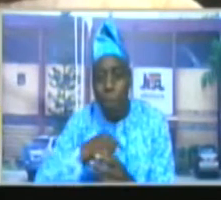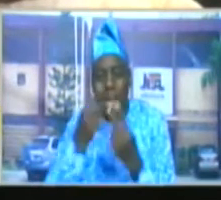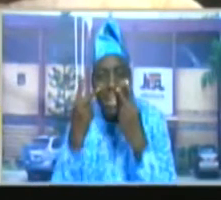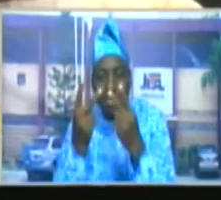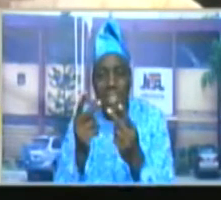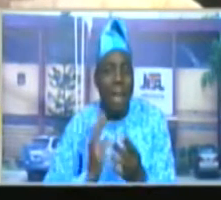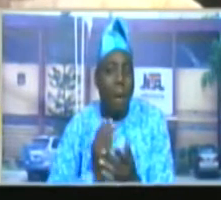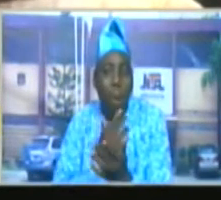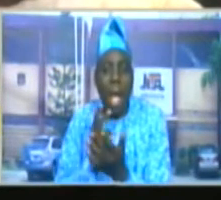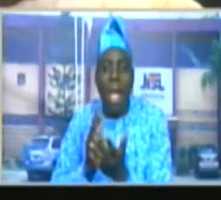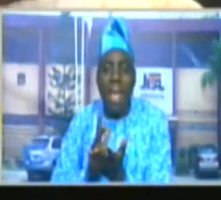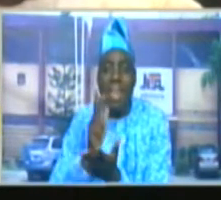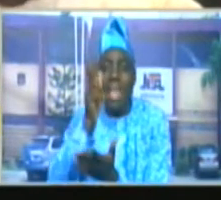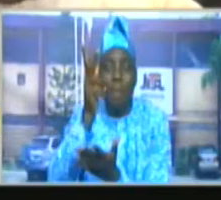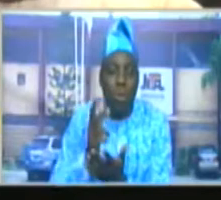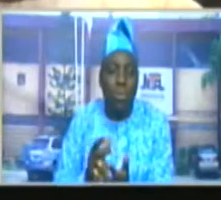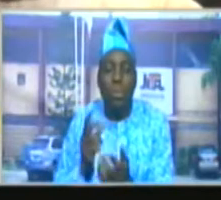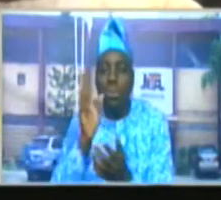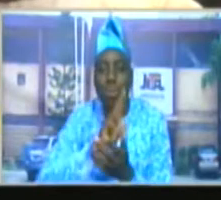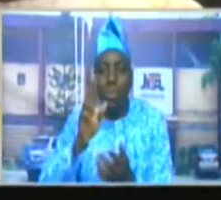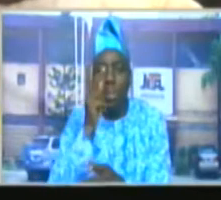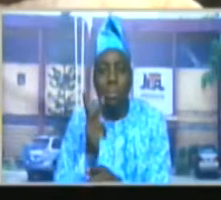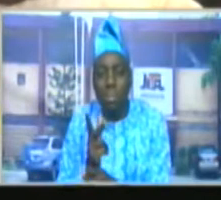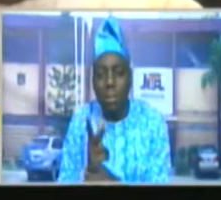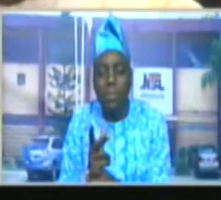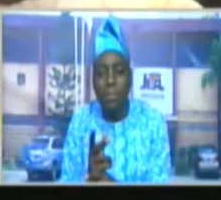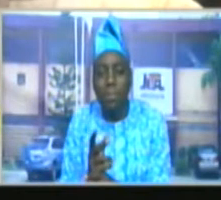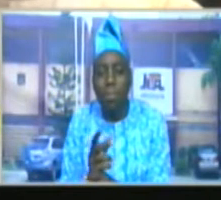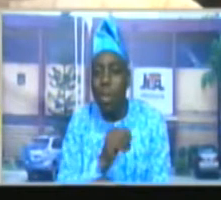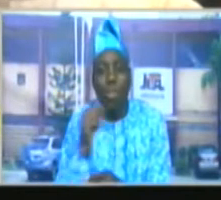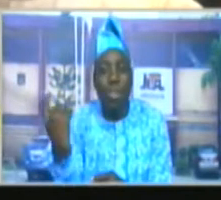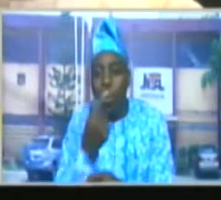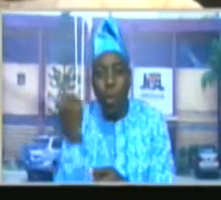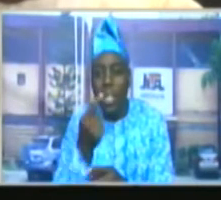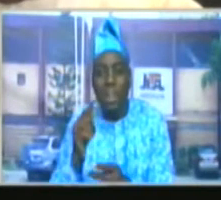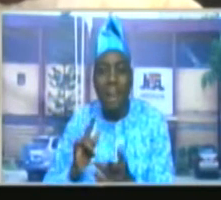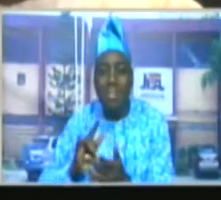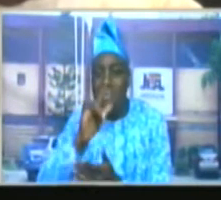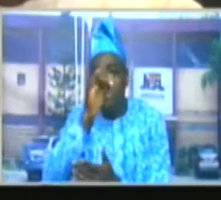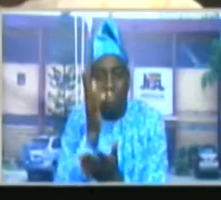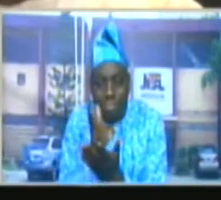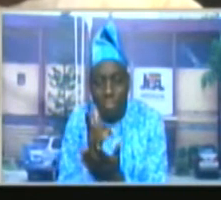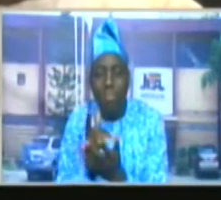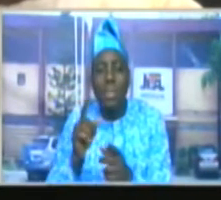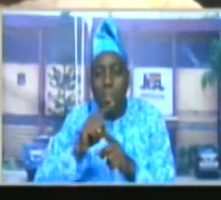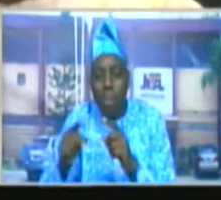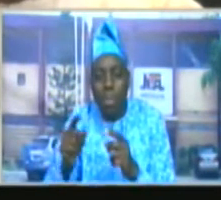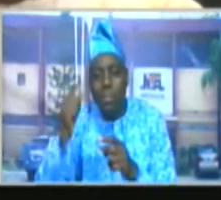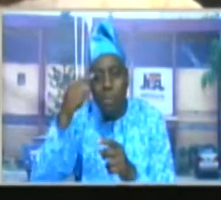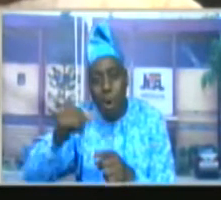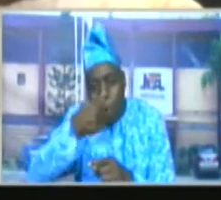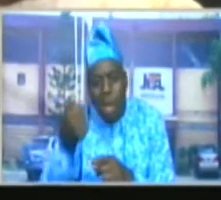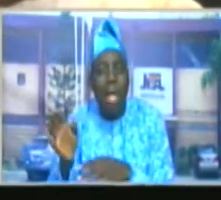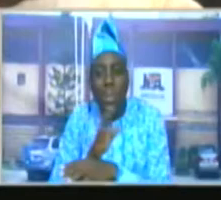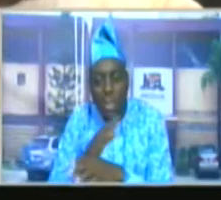airport being properly utilized, not only as the cargo airport that was originally meant for,